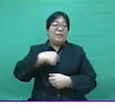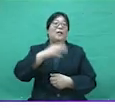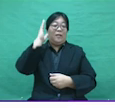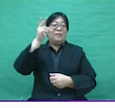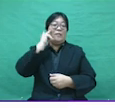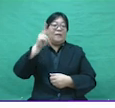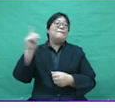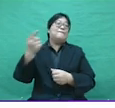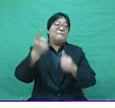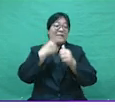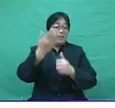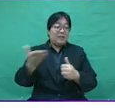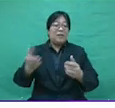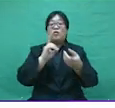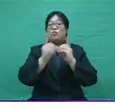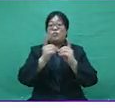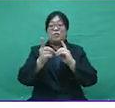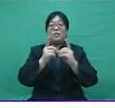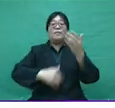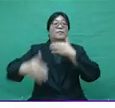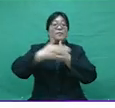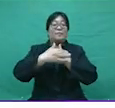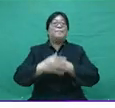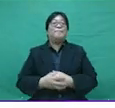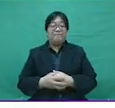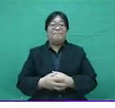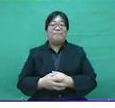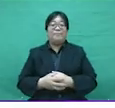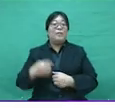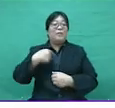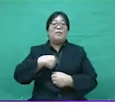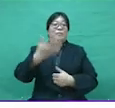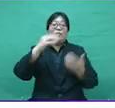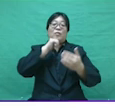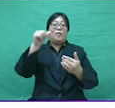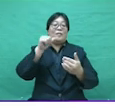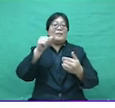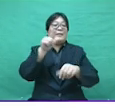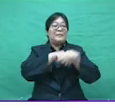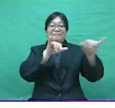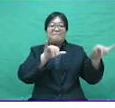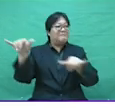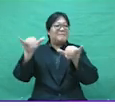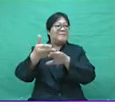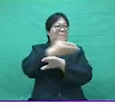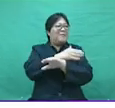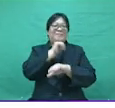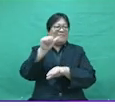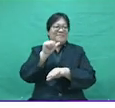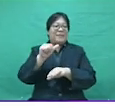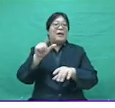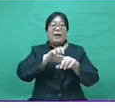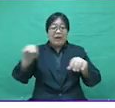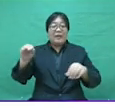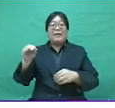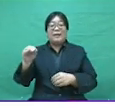We will see, fourth thing, a digital recovery, as mentioned. We will not work the same time as before.